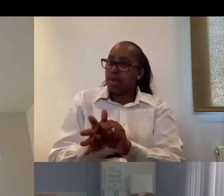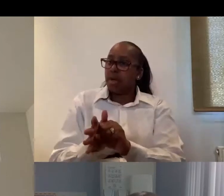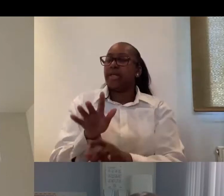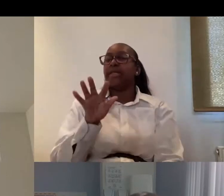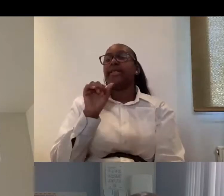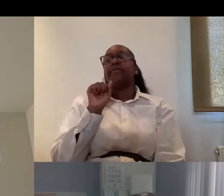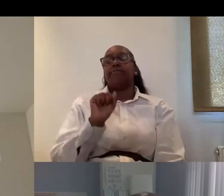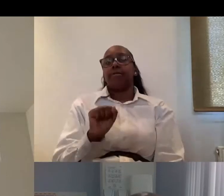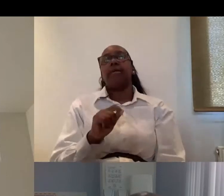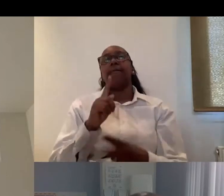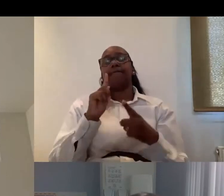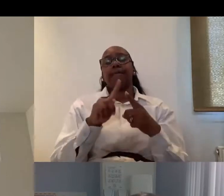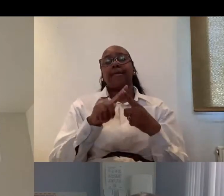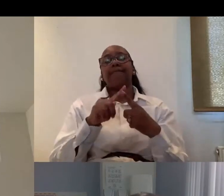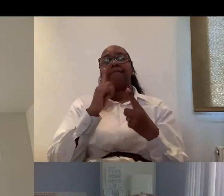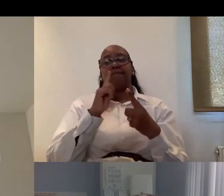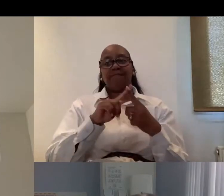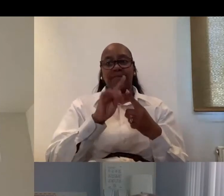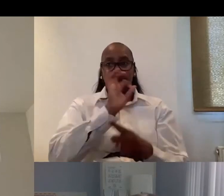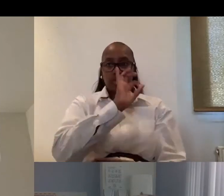Yeah, so I think the first bit is about